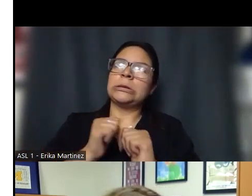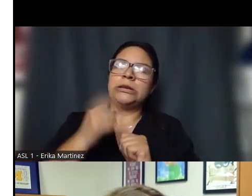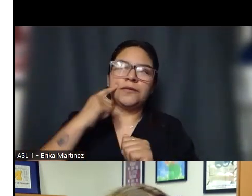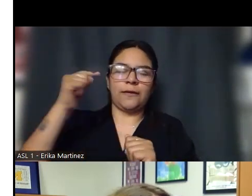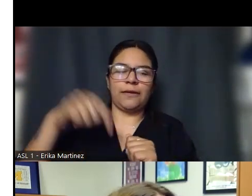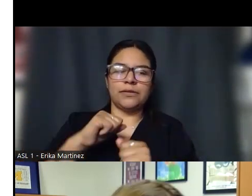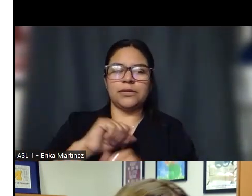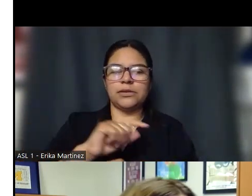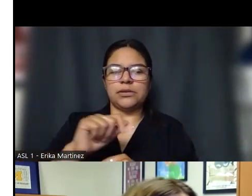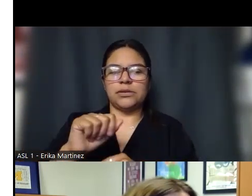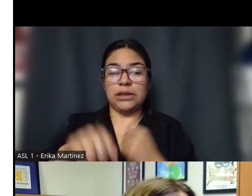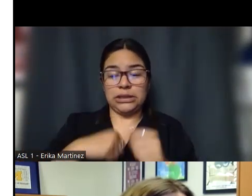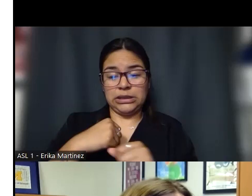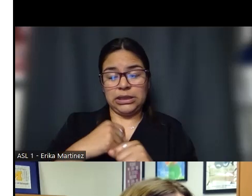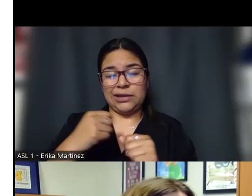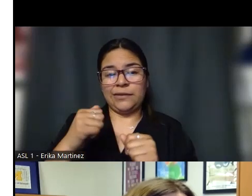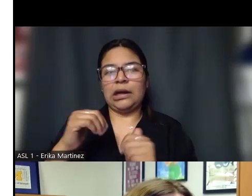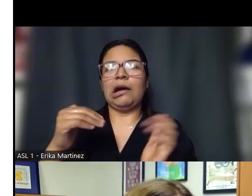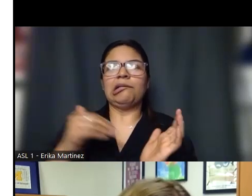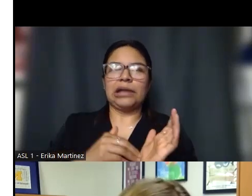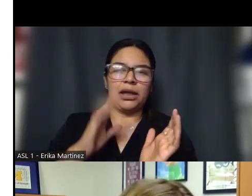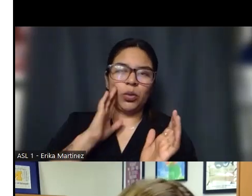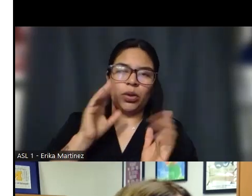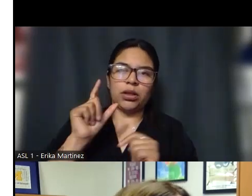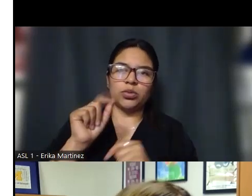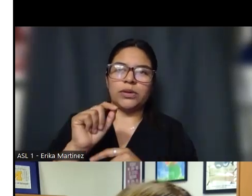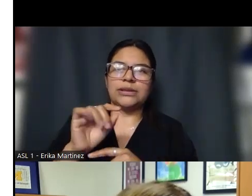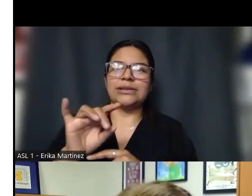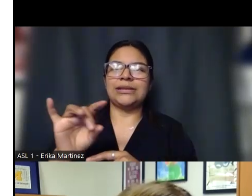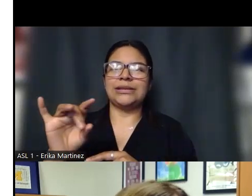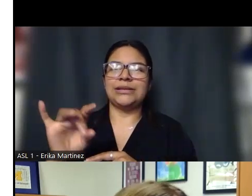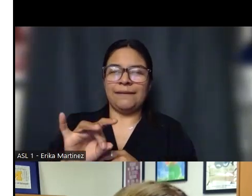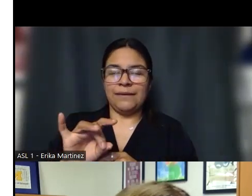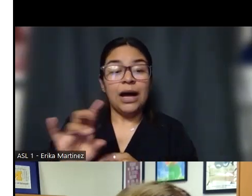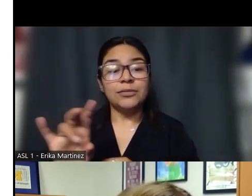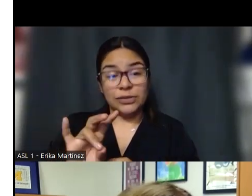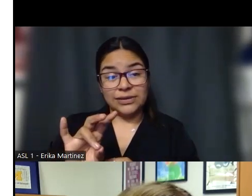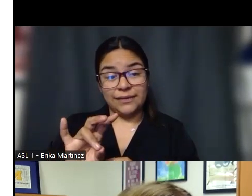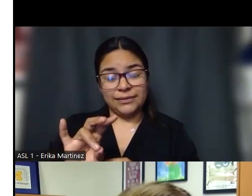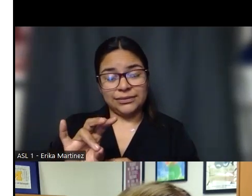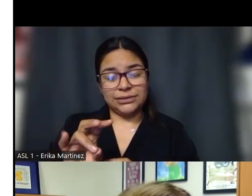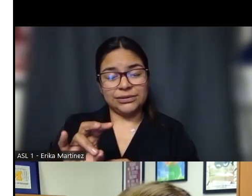is scheduled to go competitive again in 2027-28. Next slide.